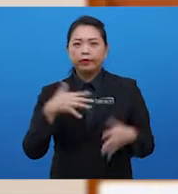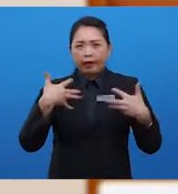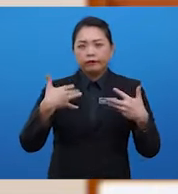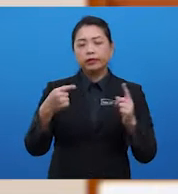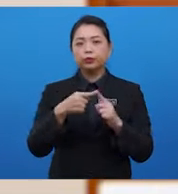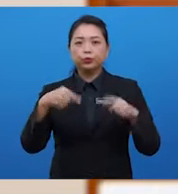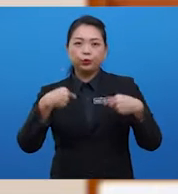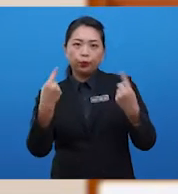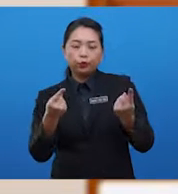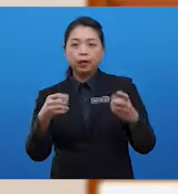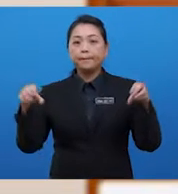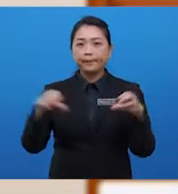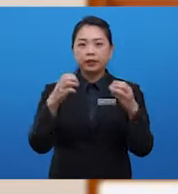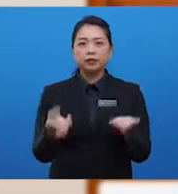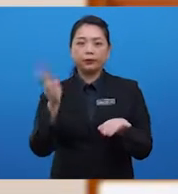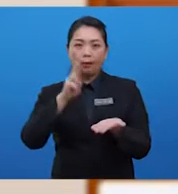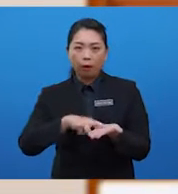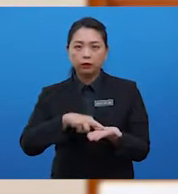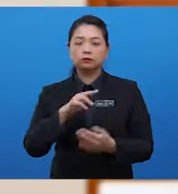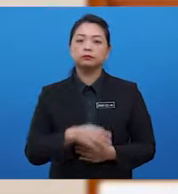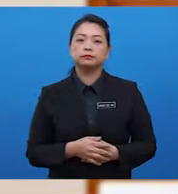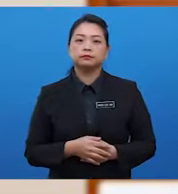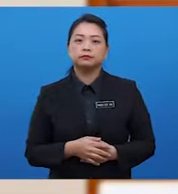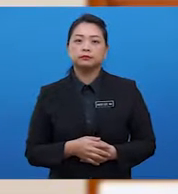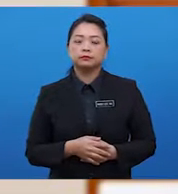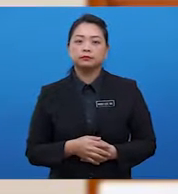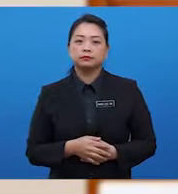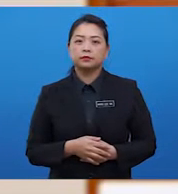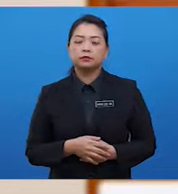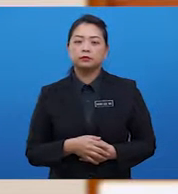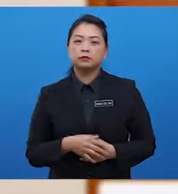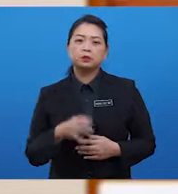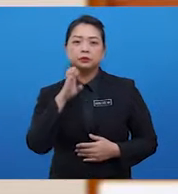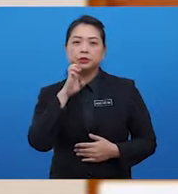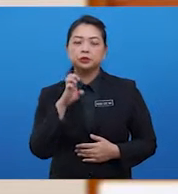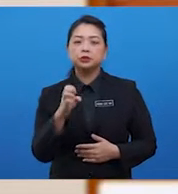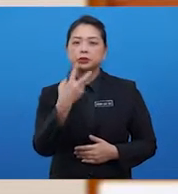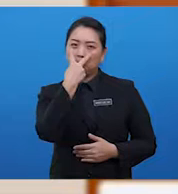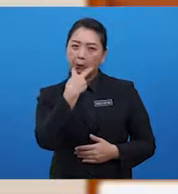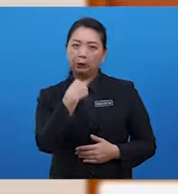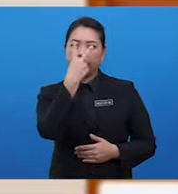afraid to go and make a report. And she continues crying.